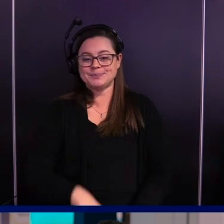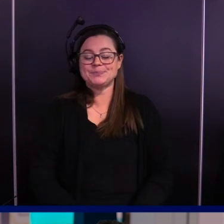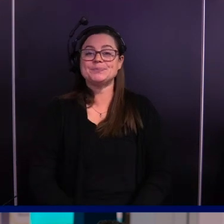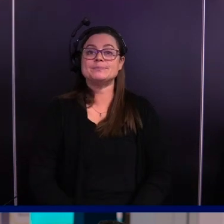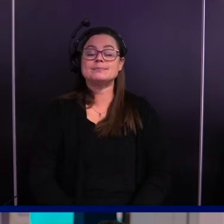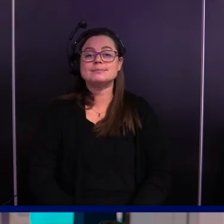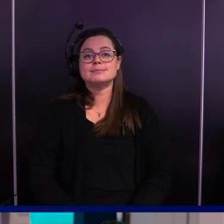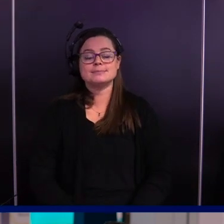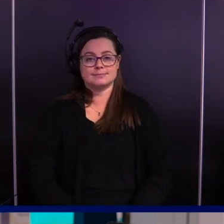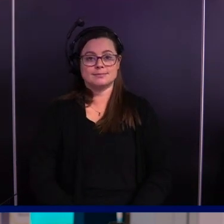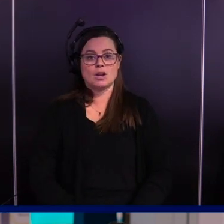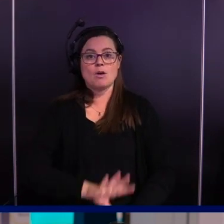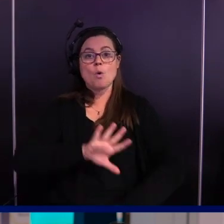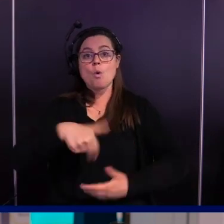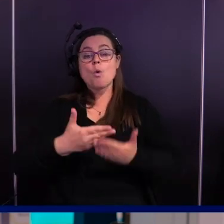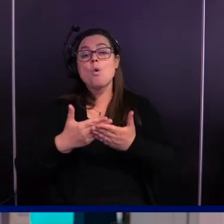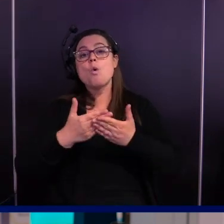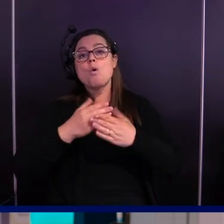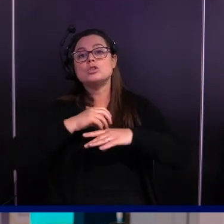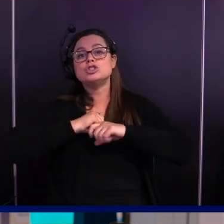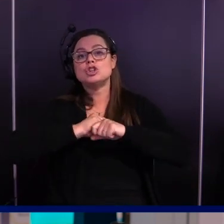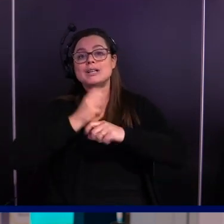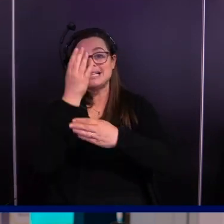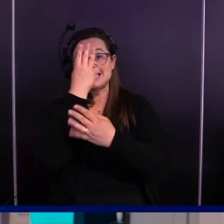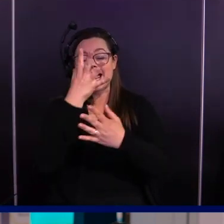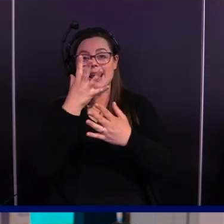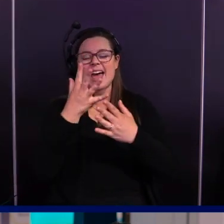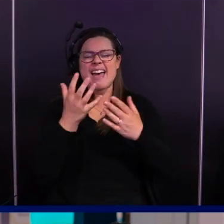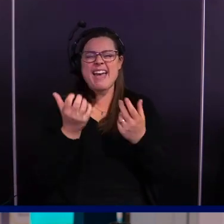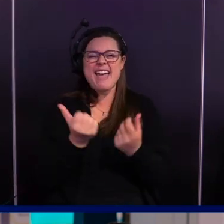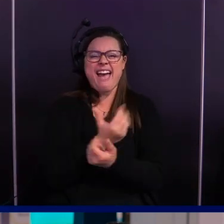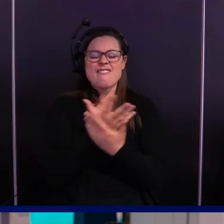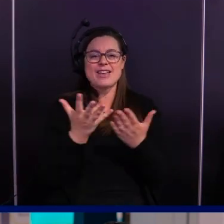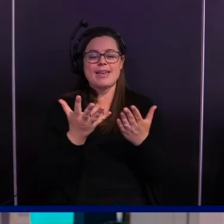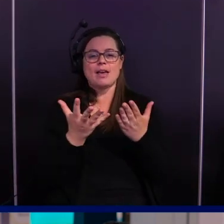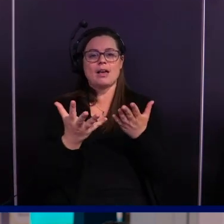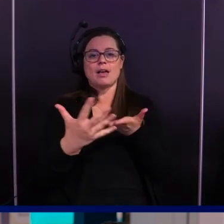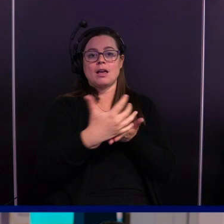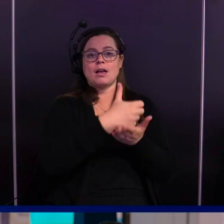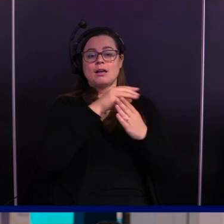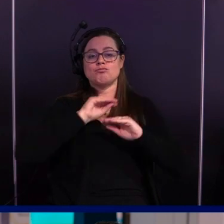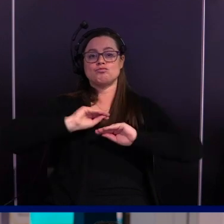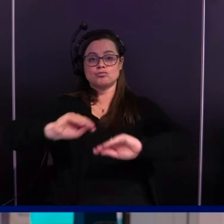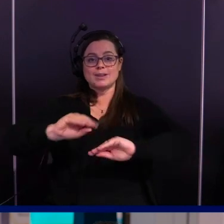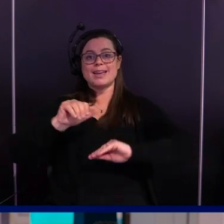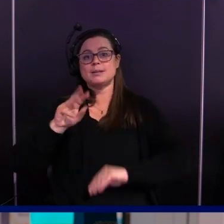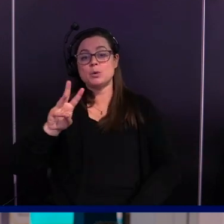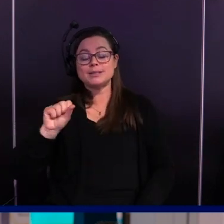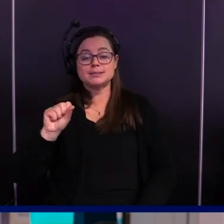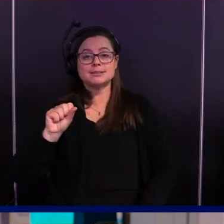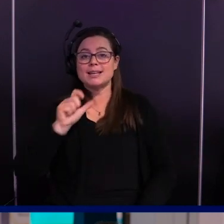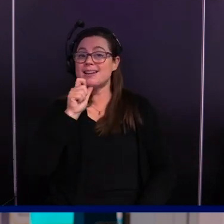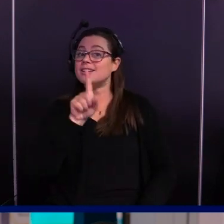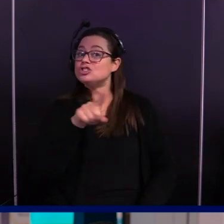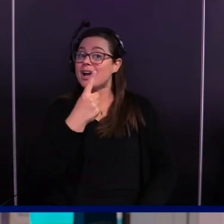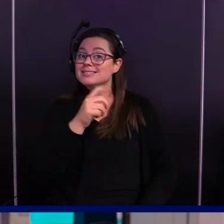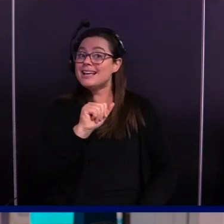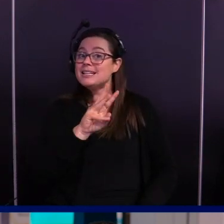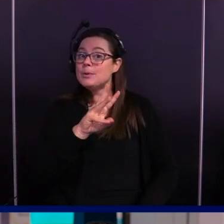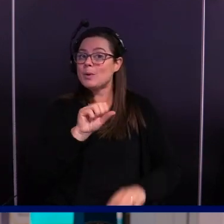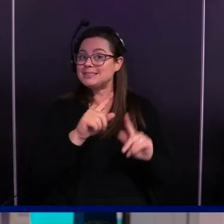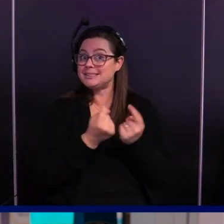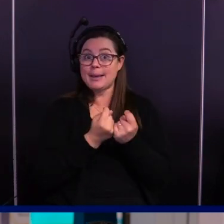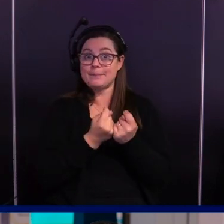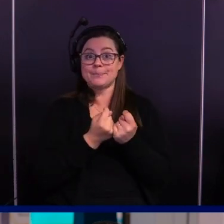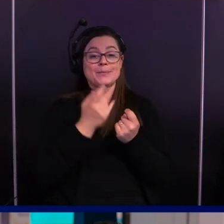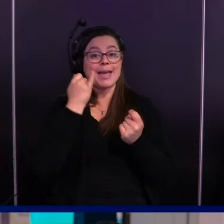can bring all the security data, everything into AWS. Not only the AWS thing, if you have